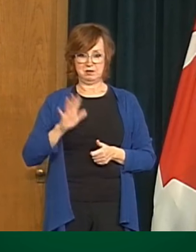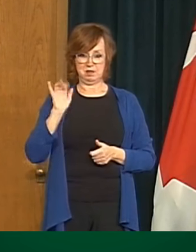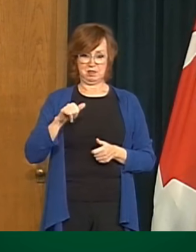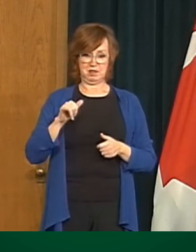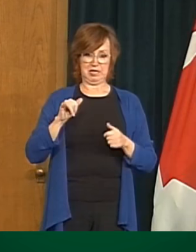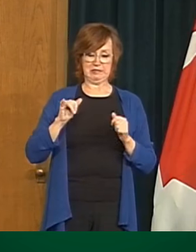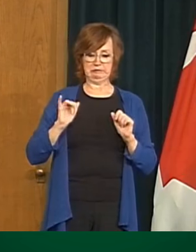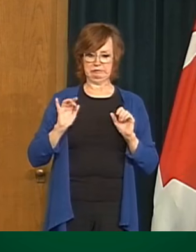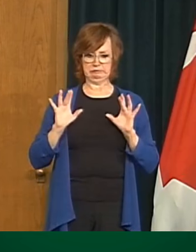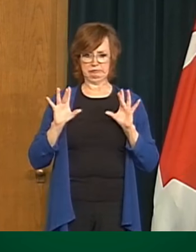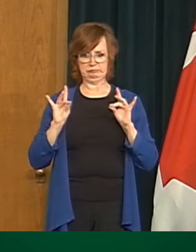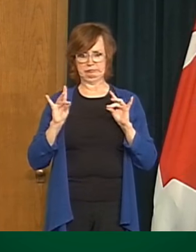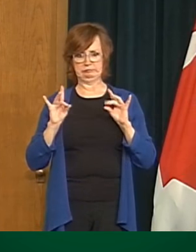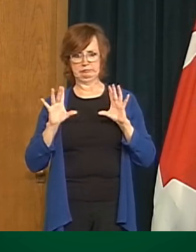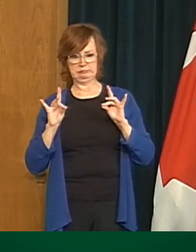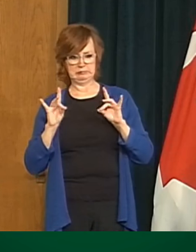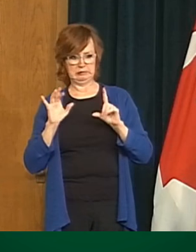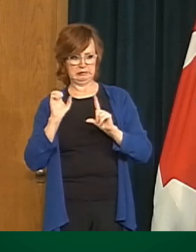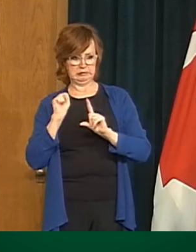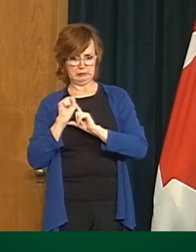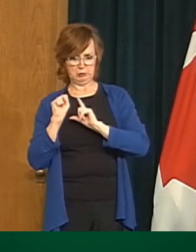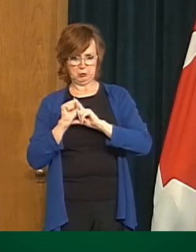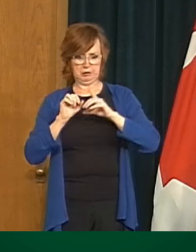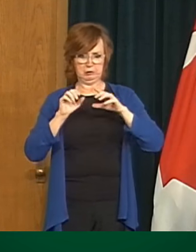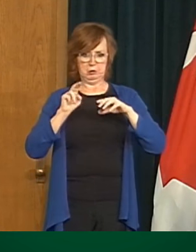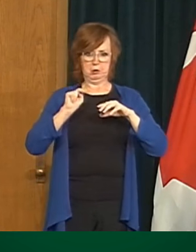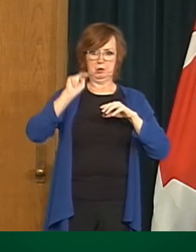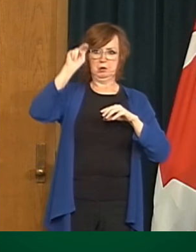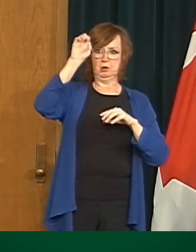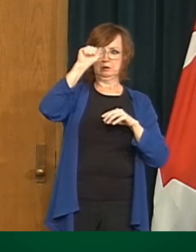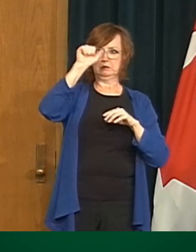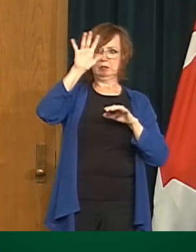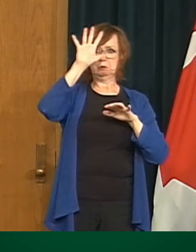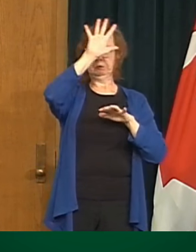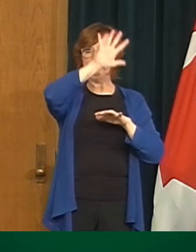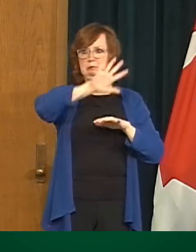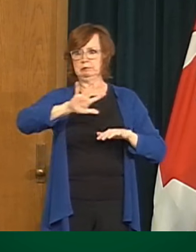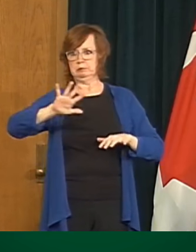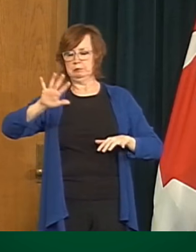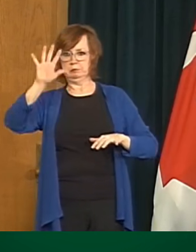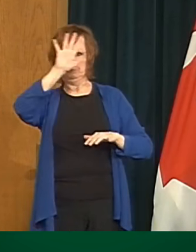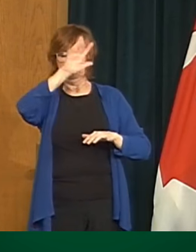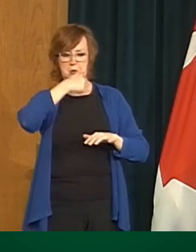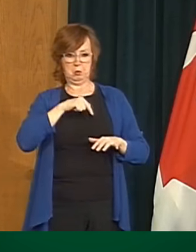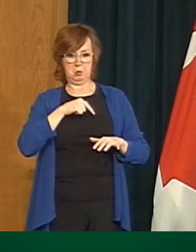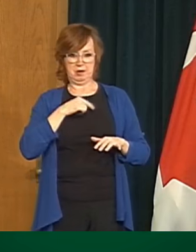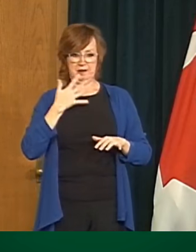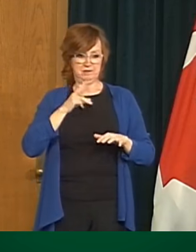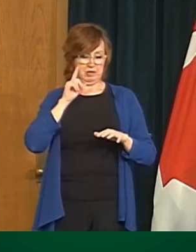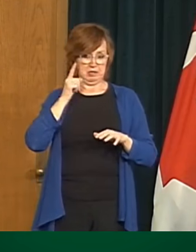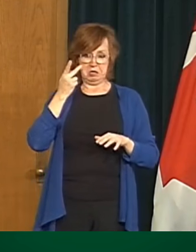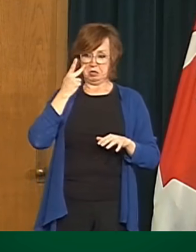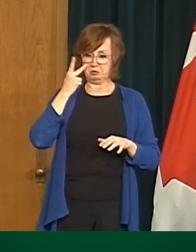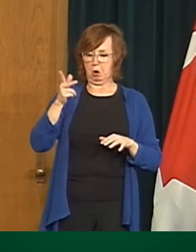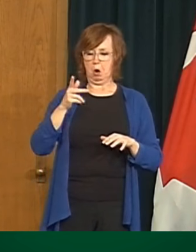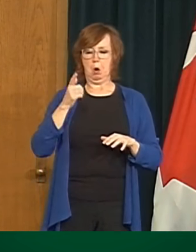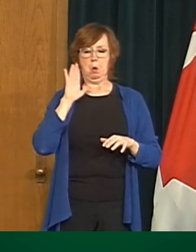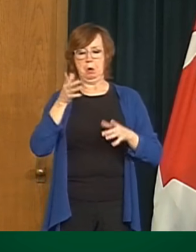one that we're faced with, and we will face it shoulder to shoulder with community leaders throughout the north. You have a follow-up, Adam?